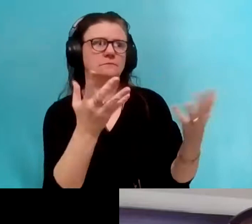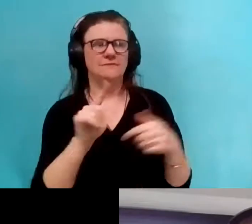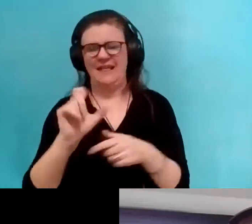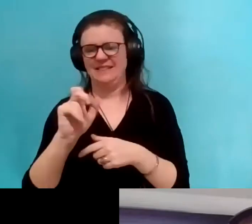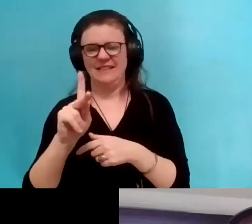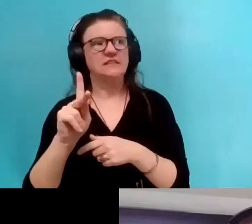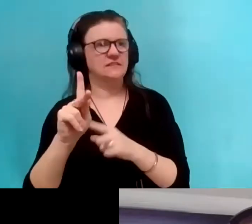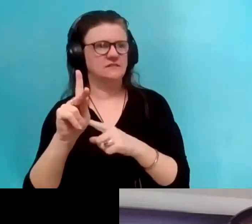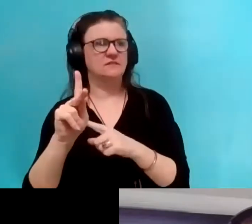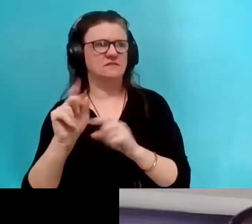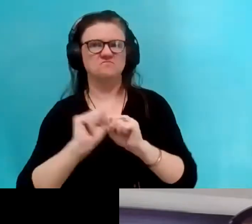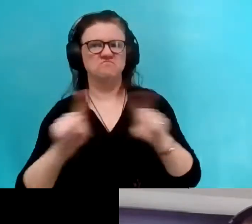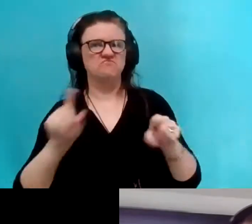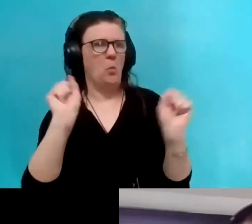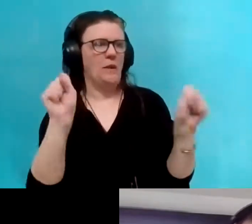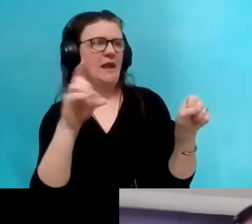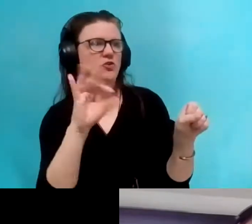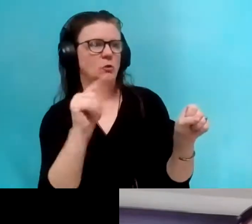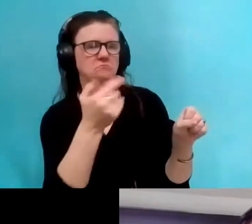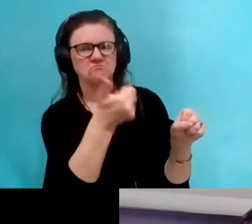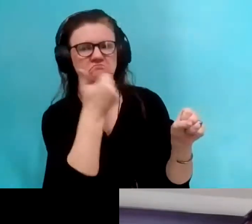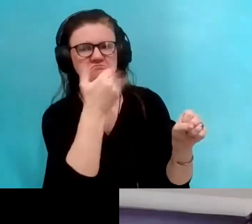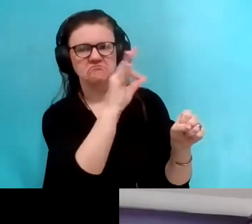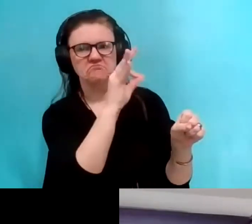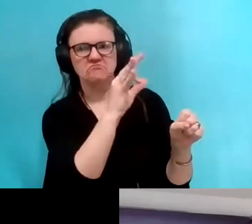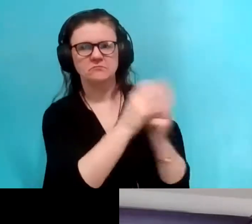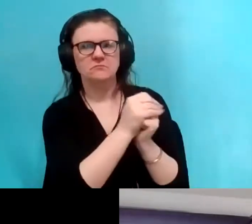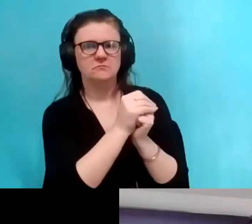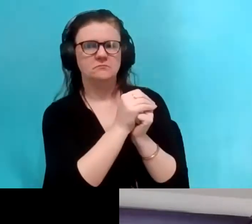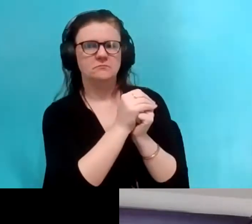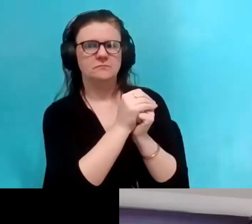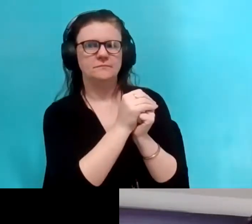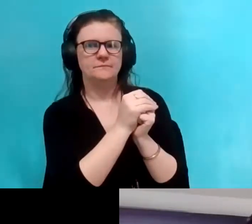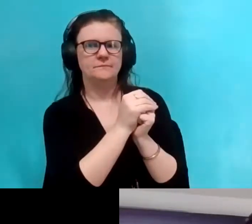resources in the chat as well, so perhaps we can add those.